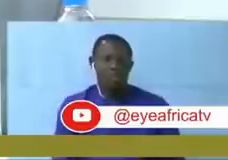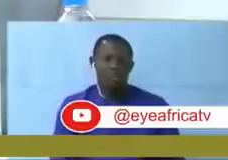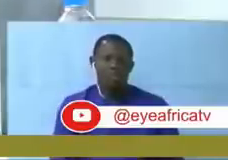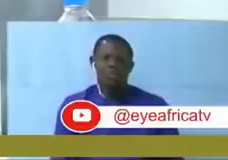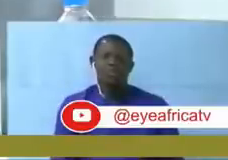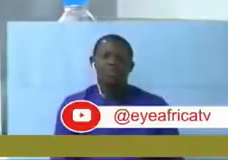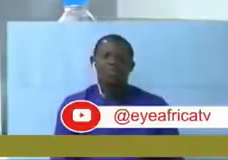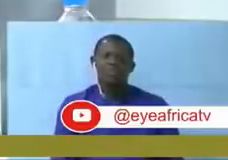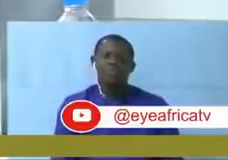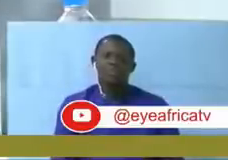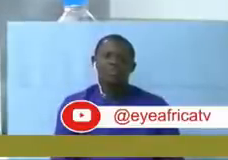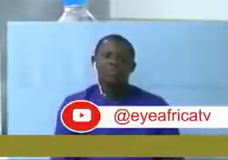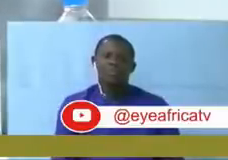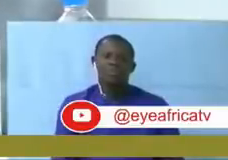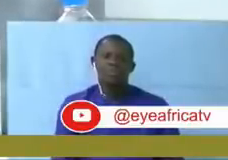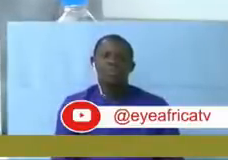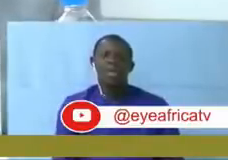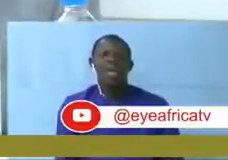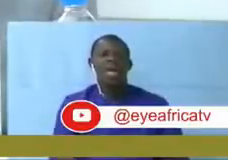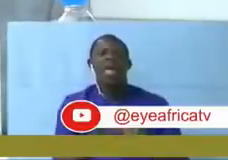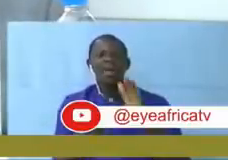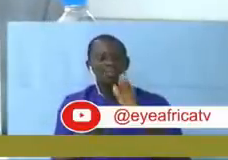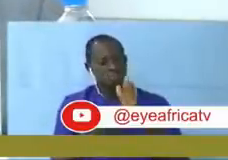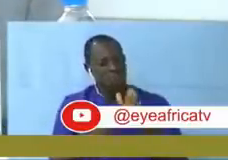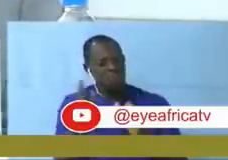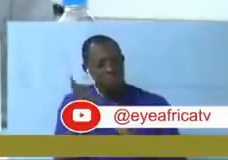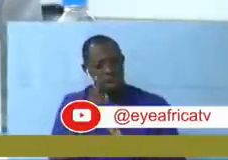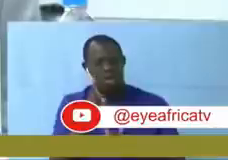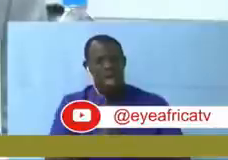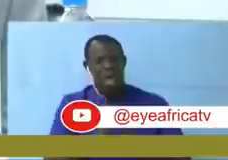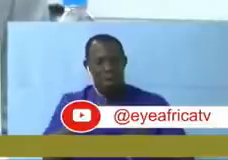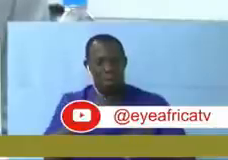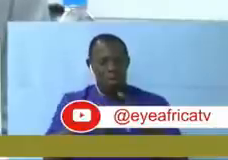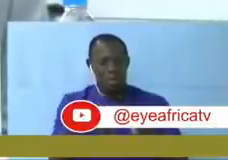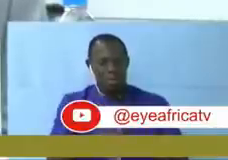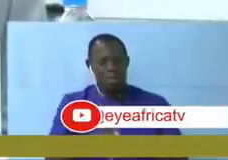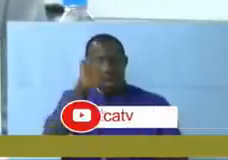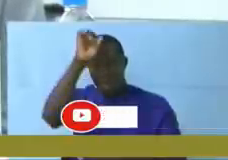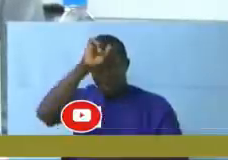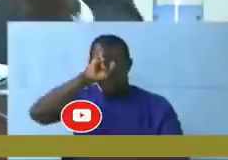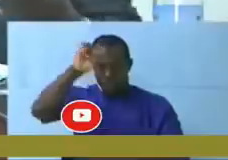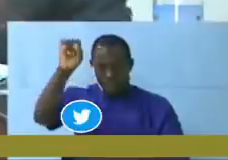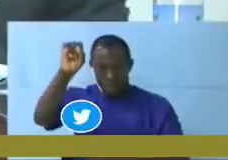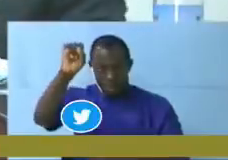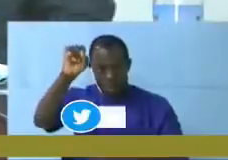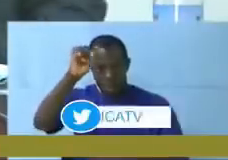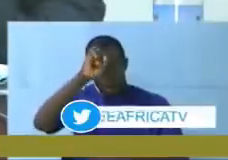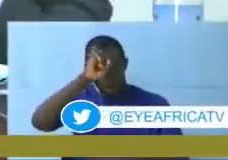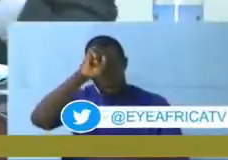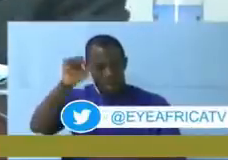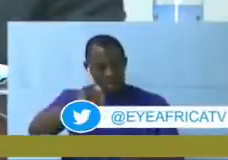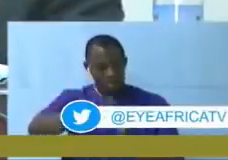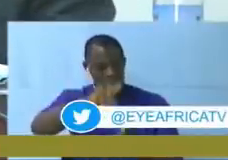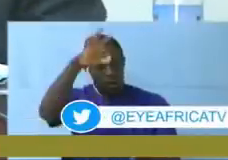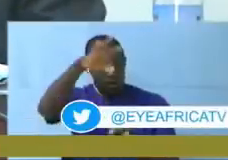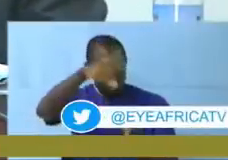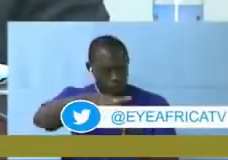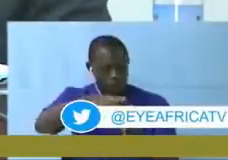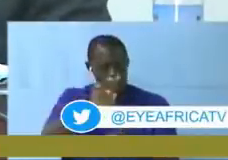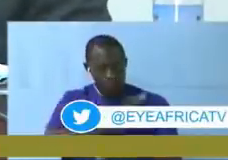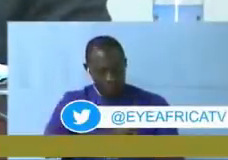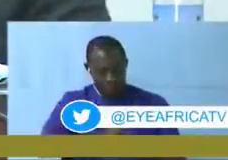pour ñu tanan doole lan moy njeriñam ñu tanan ci ñu tanale ndor lan moy